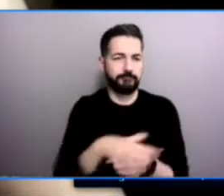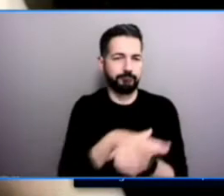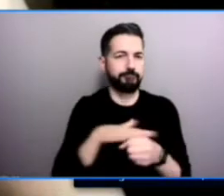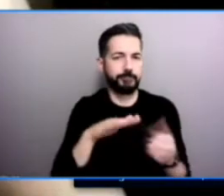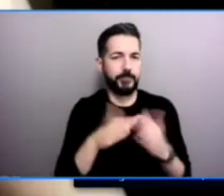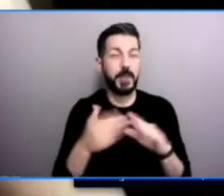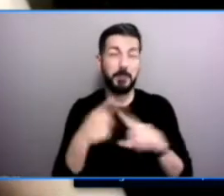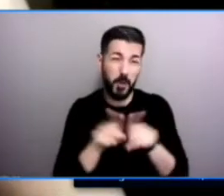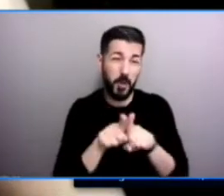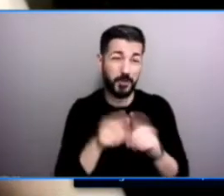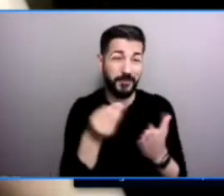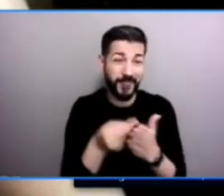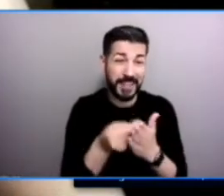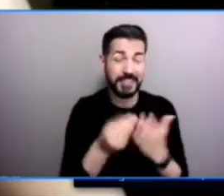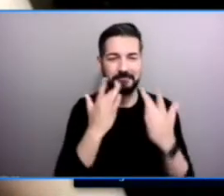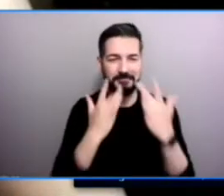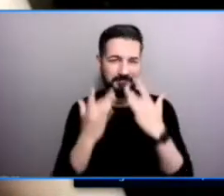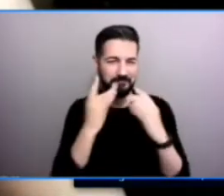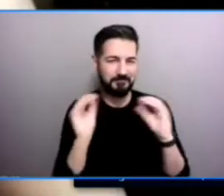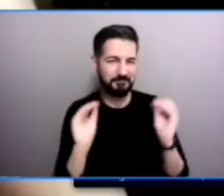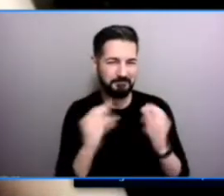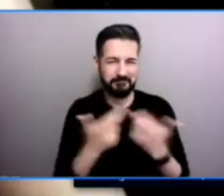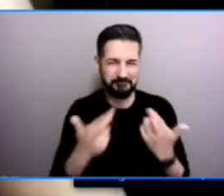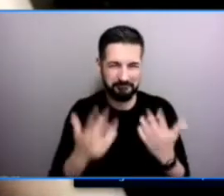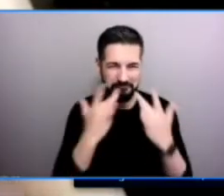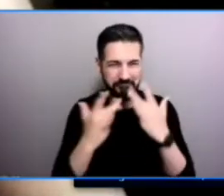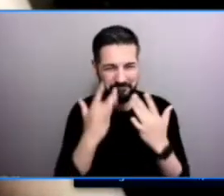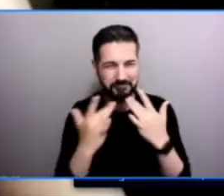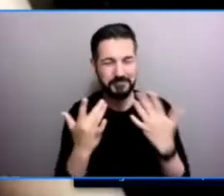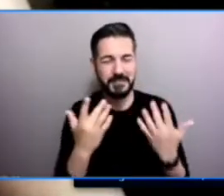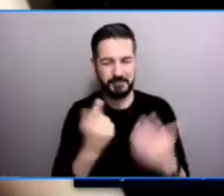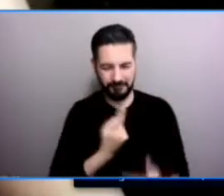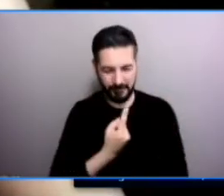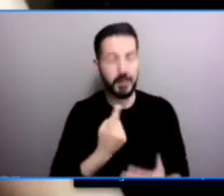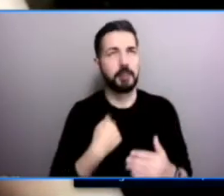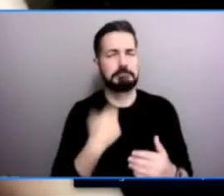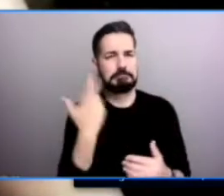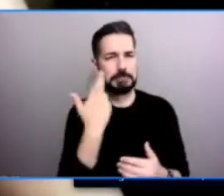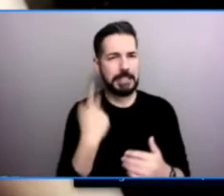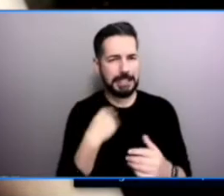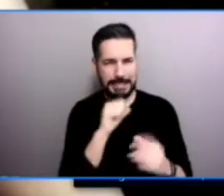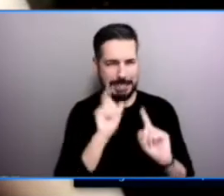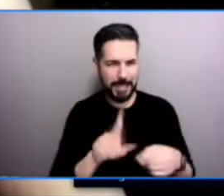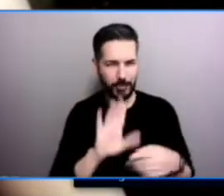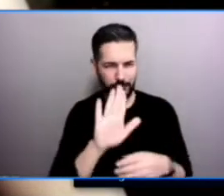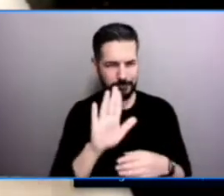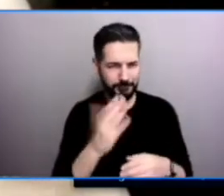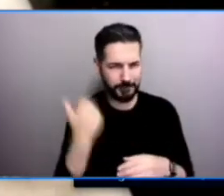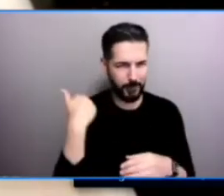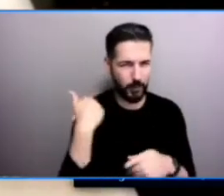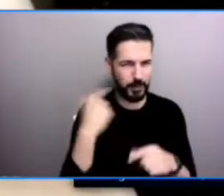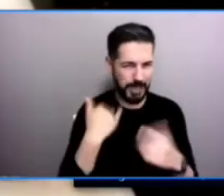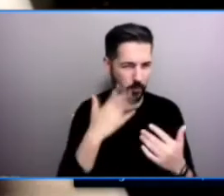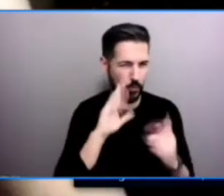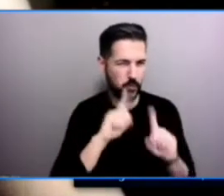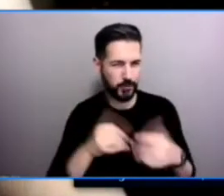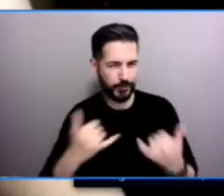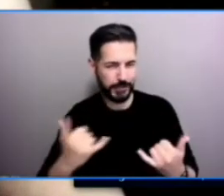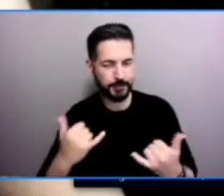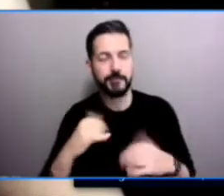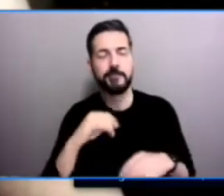obviously resulted in a lot of, righteous unrest, even more so here in Omaha. And that pulled